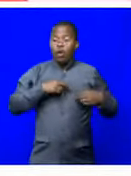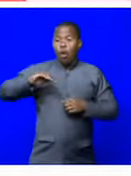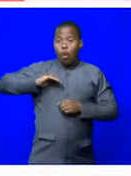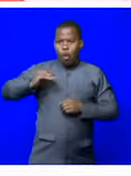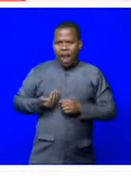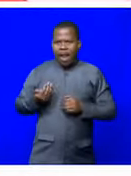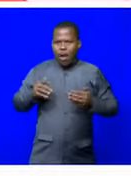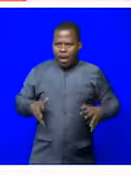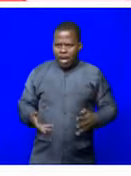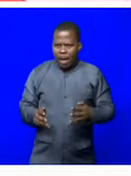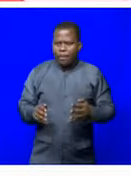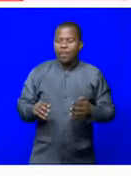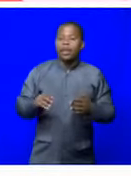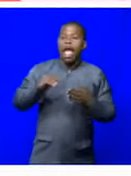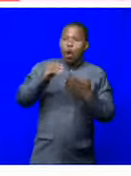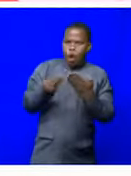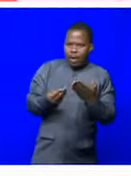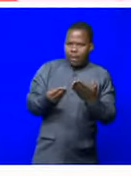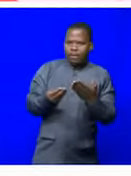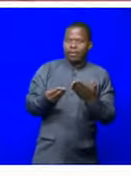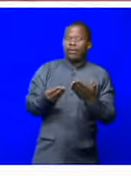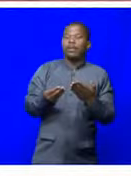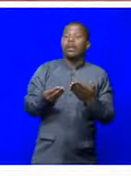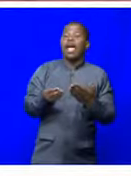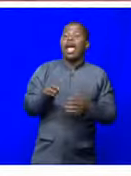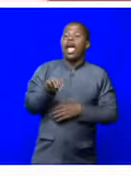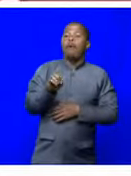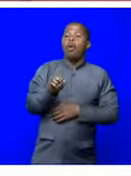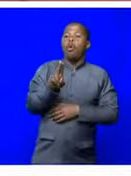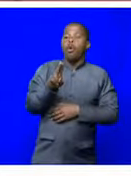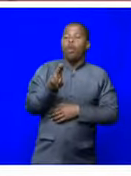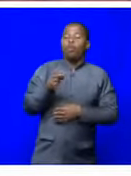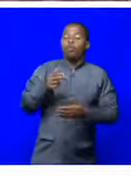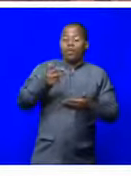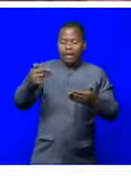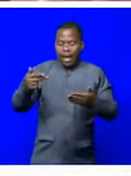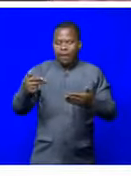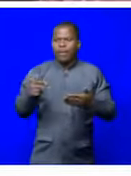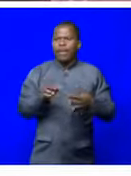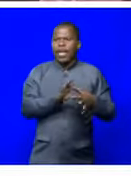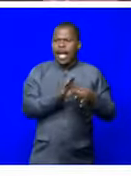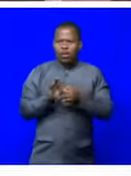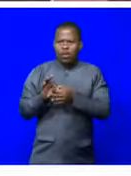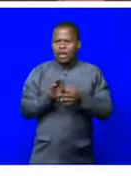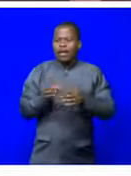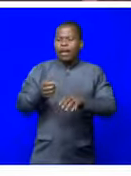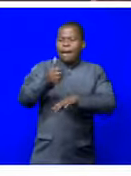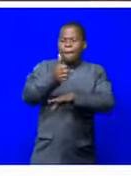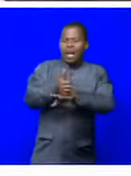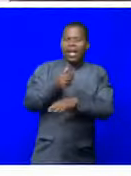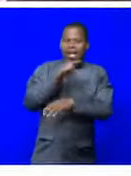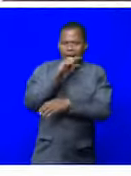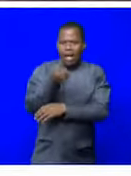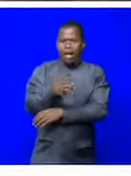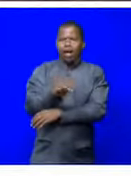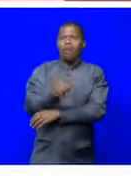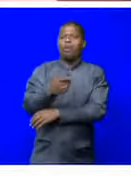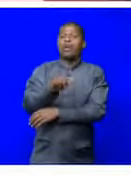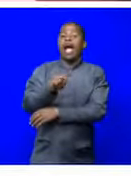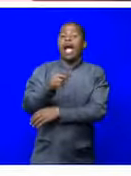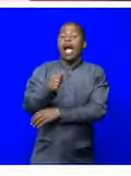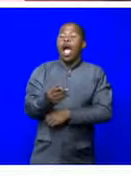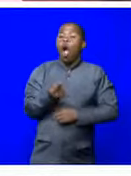seyisayine isivumelwano sokusebenzisana. Umphathi wenkampani iSedco Kethiwe Mhlanga uthi bantfu abasha